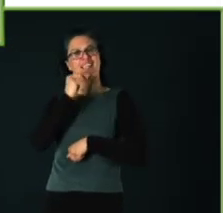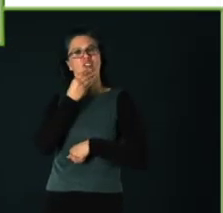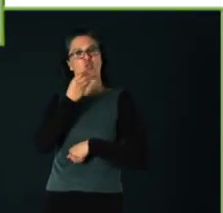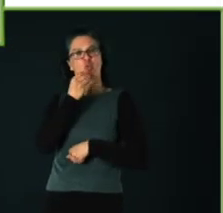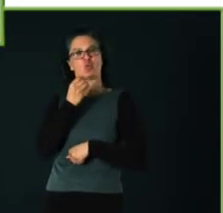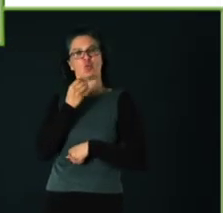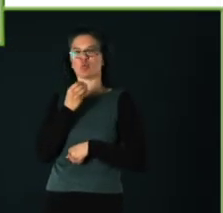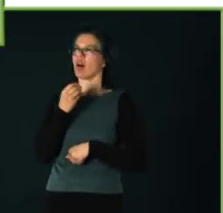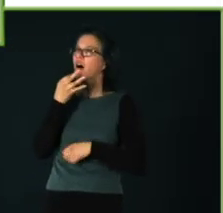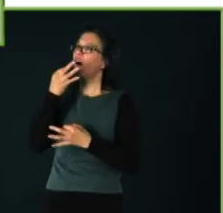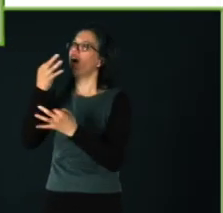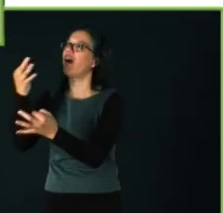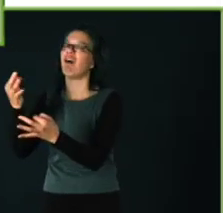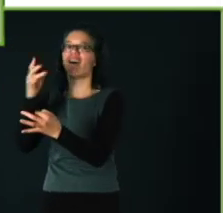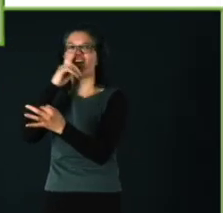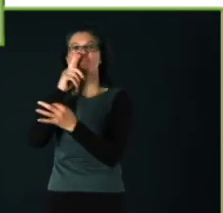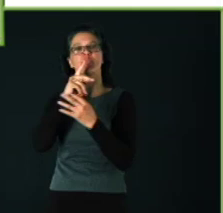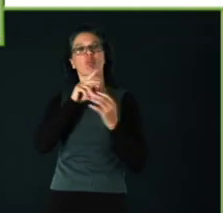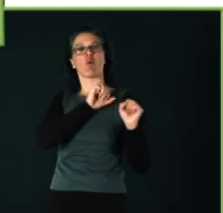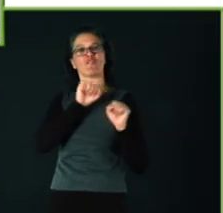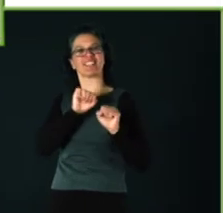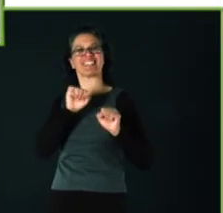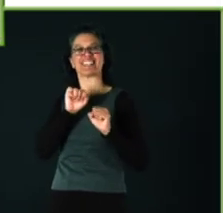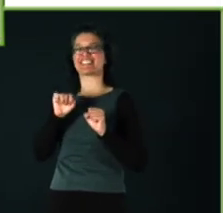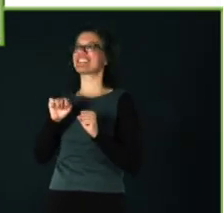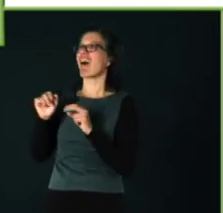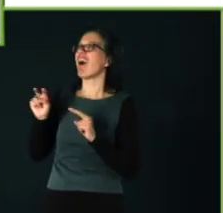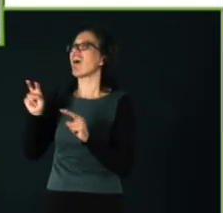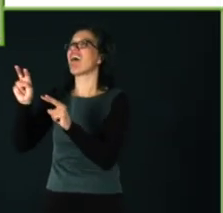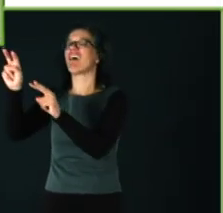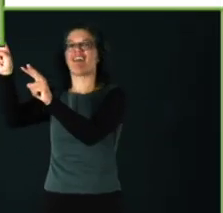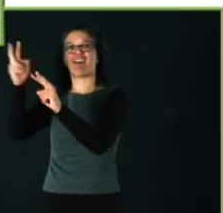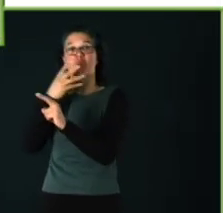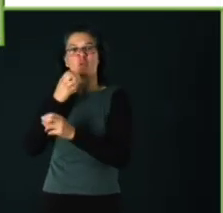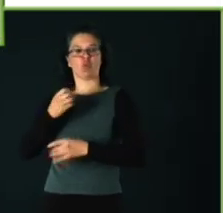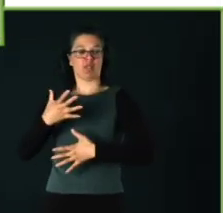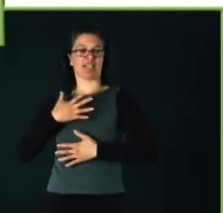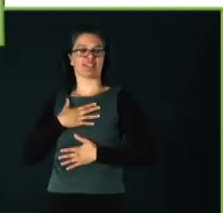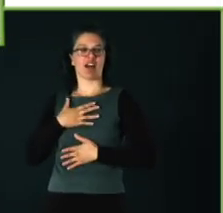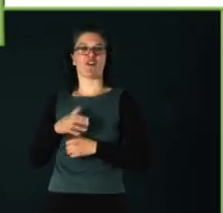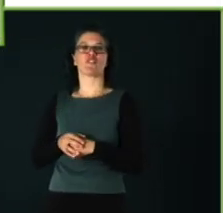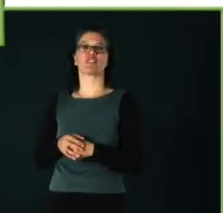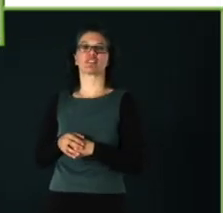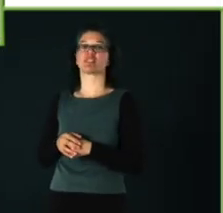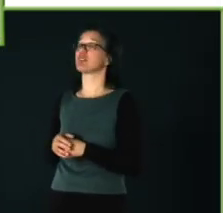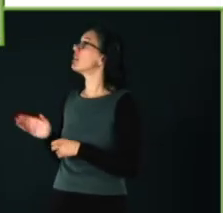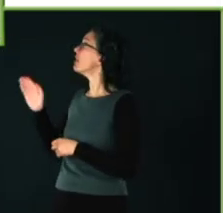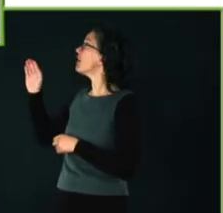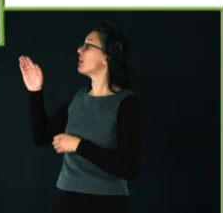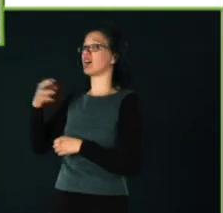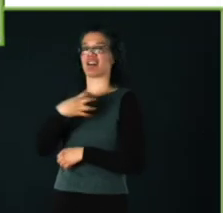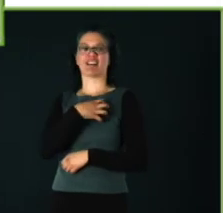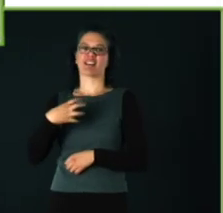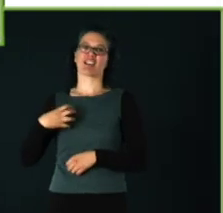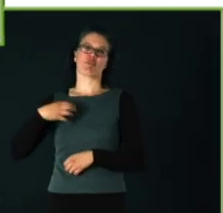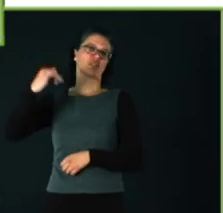that attractive that tourists can use and apart from ourselves. This is, government's got it wrong. They should take the commercial quota back